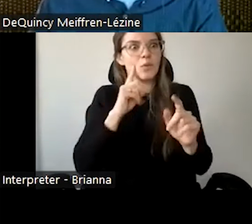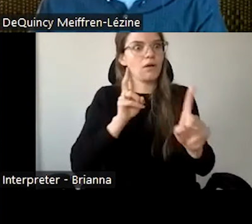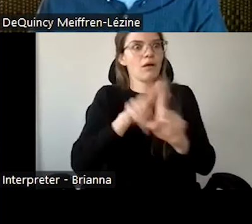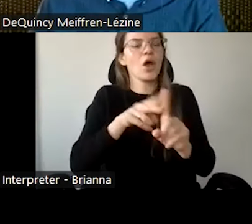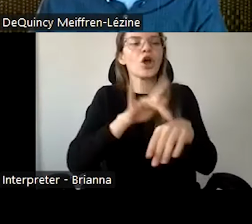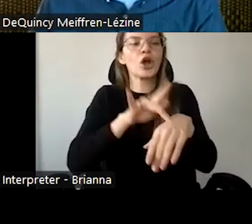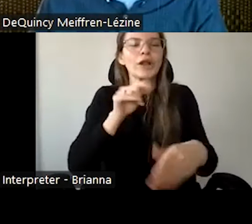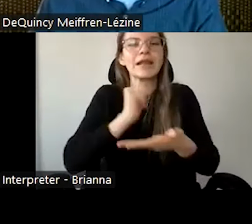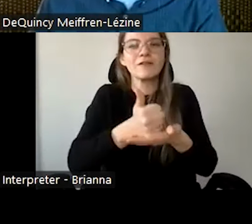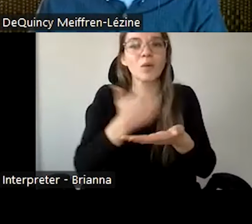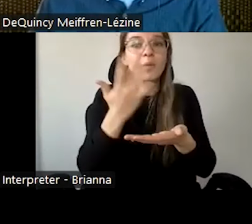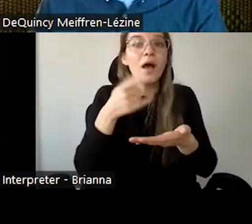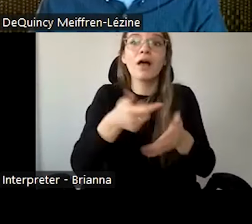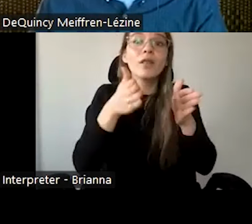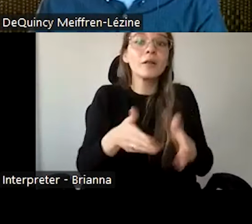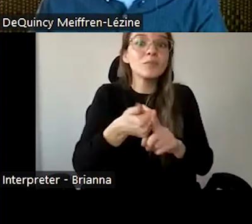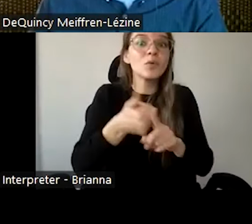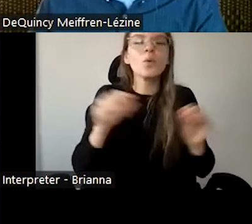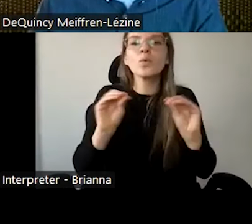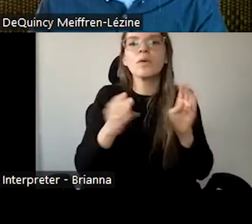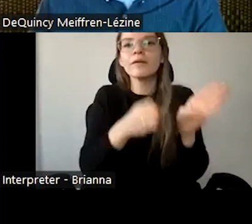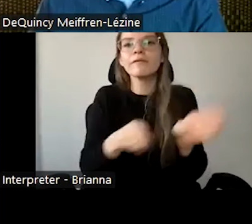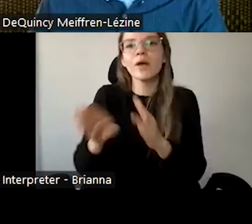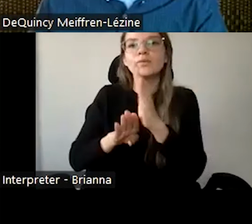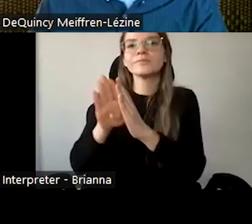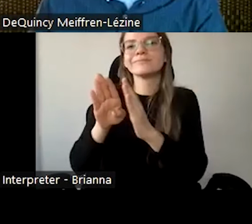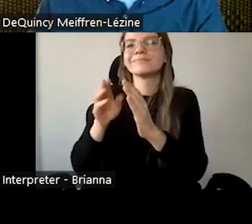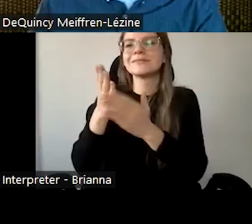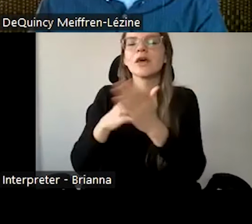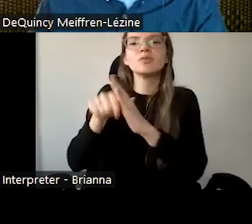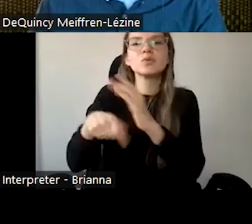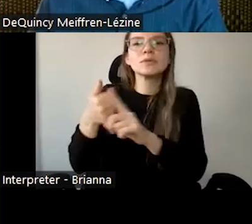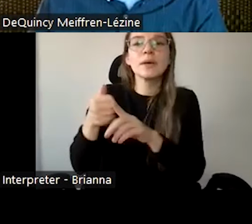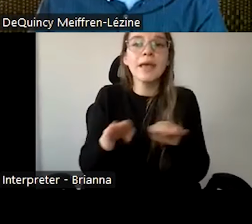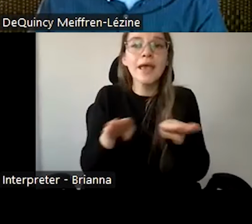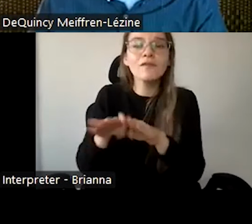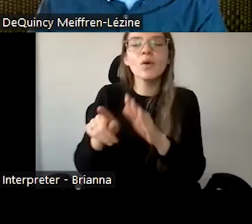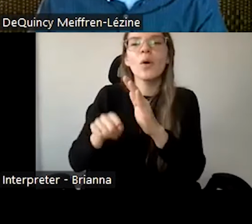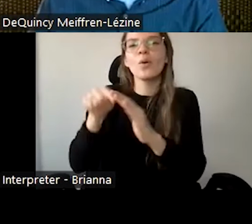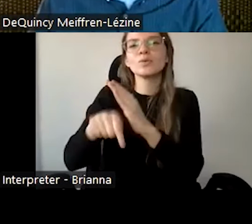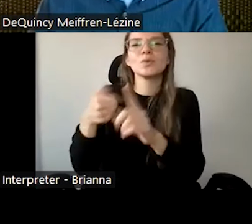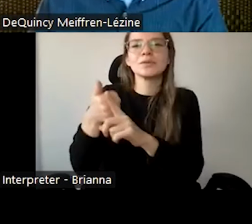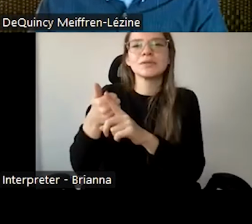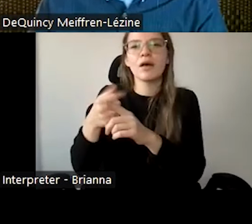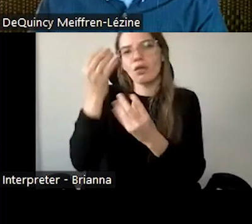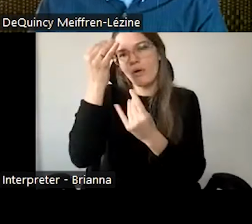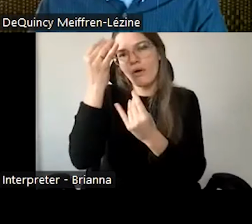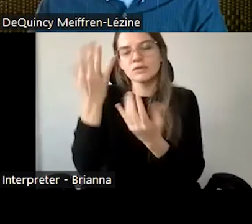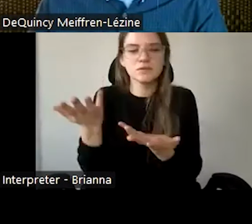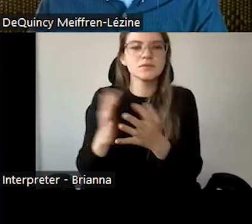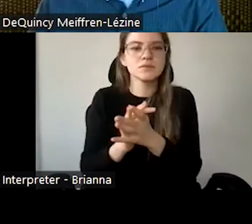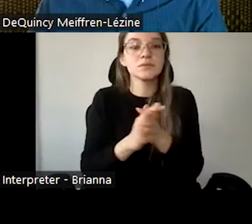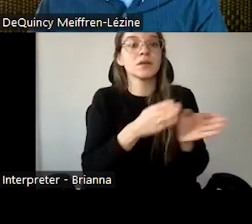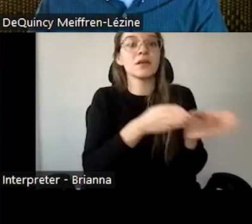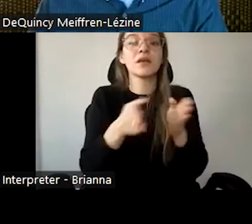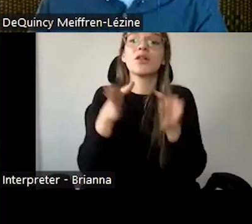has not yet developed any type of suicidal behavior or suicidal thoughts. Once the person has